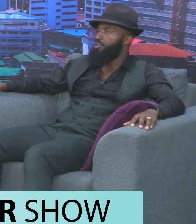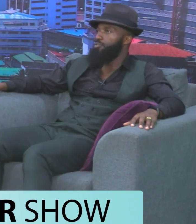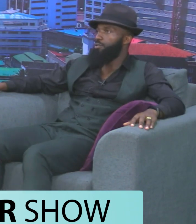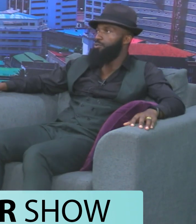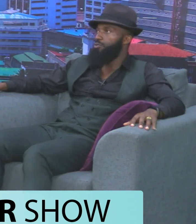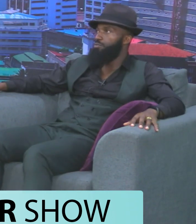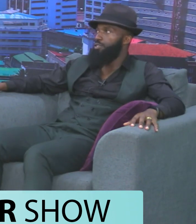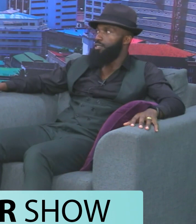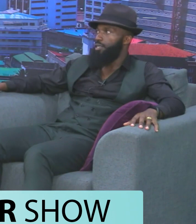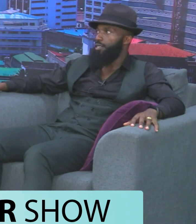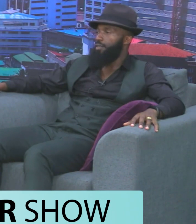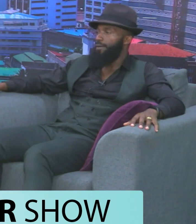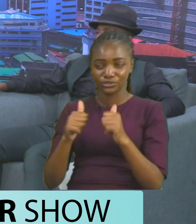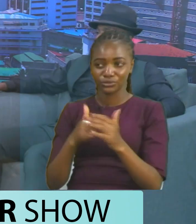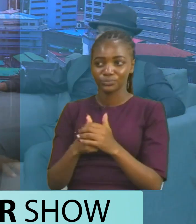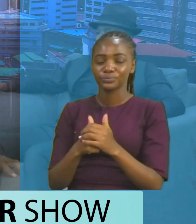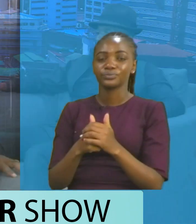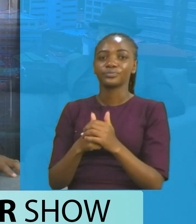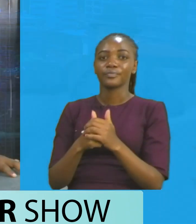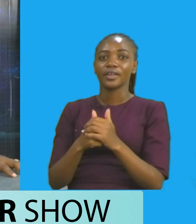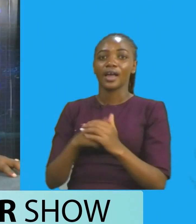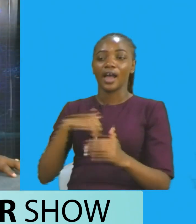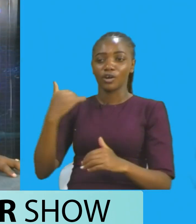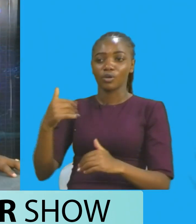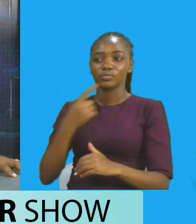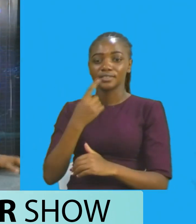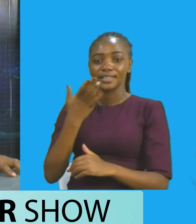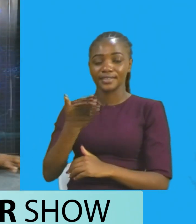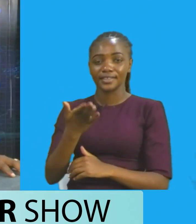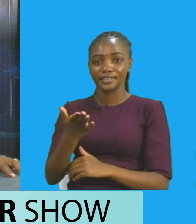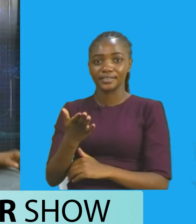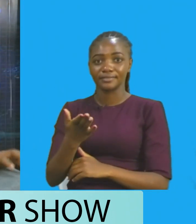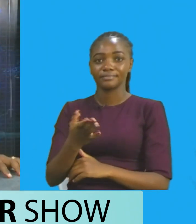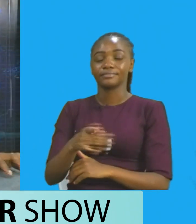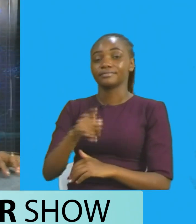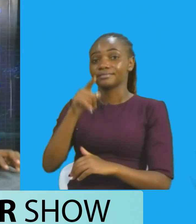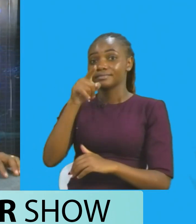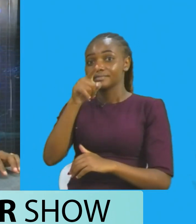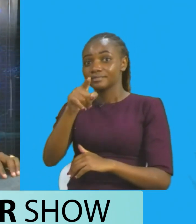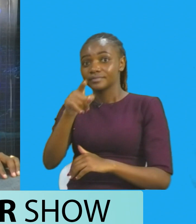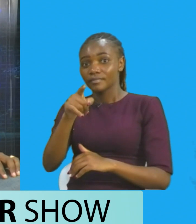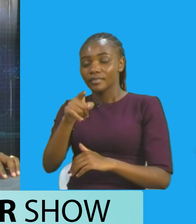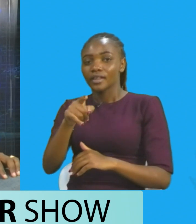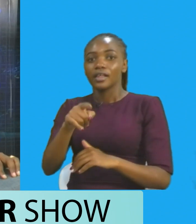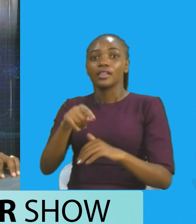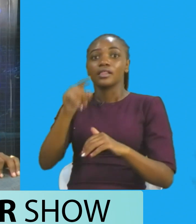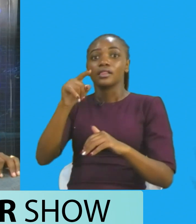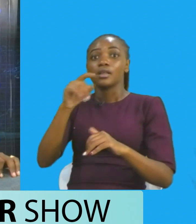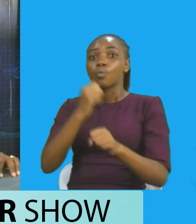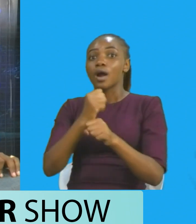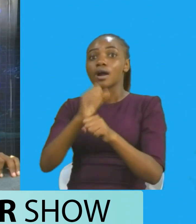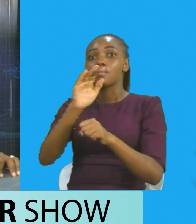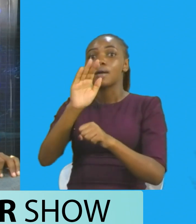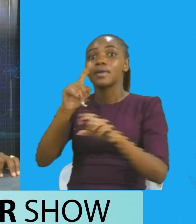My message maybe would be, and I always say this, your speed is determined by what is chasing you.